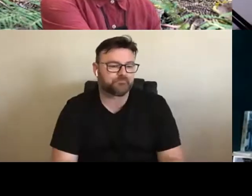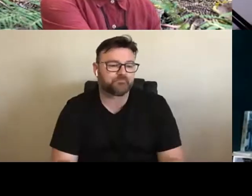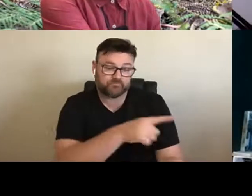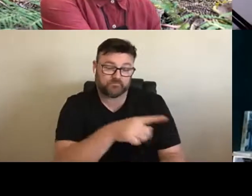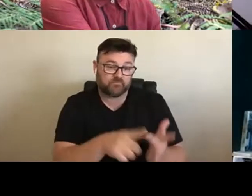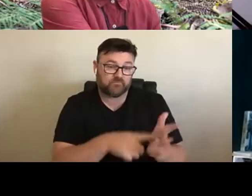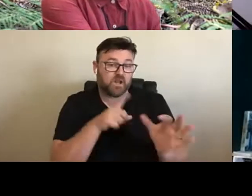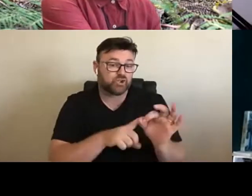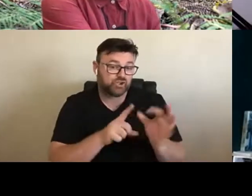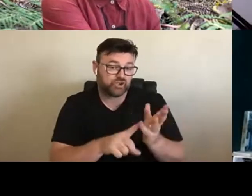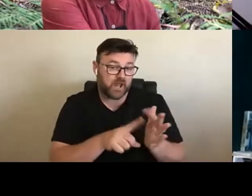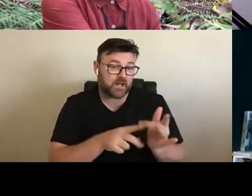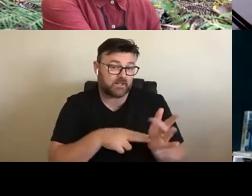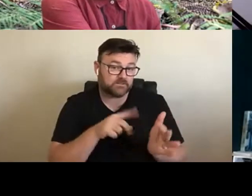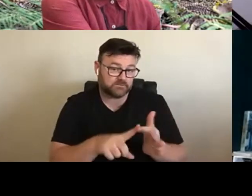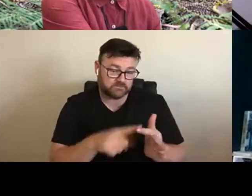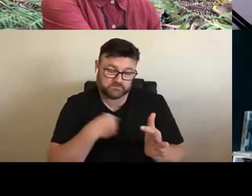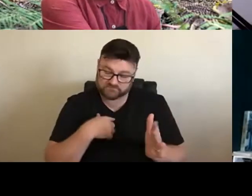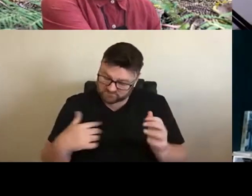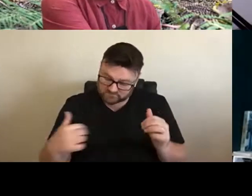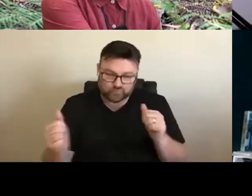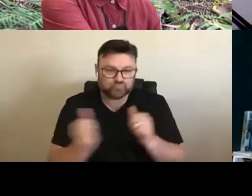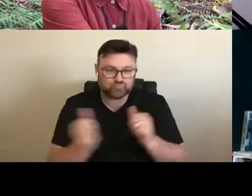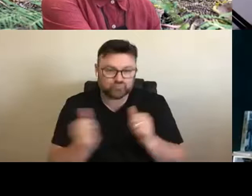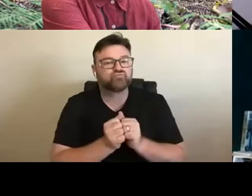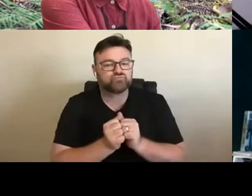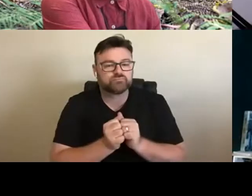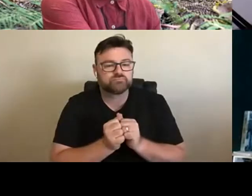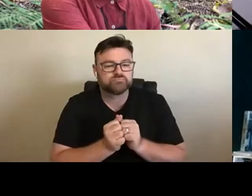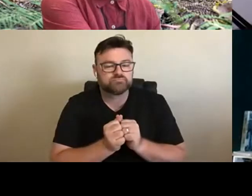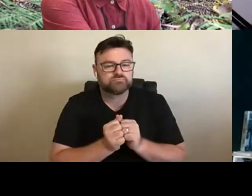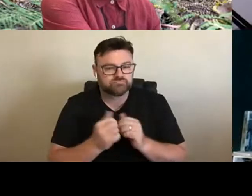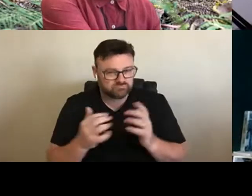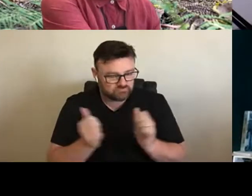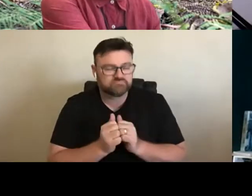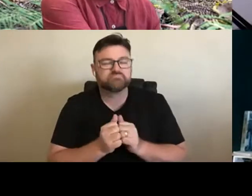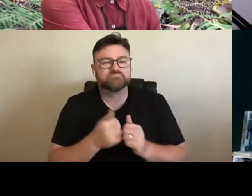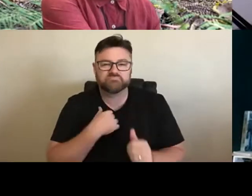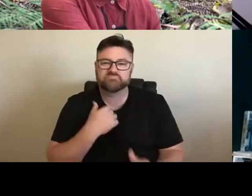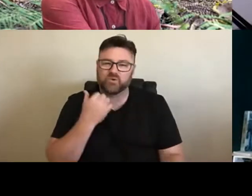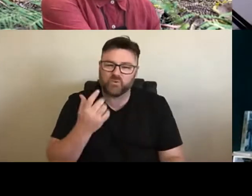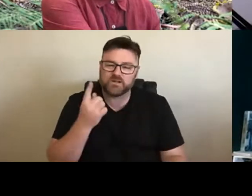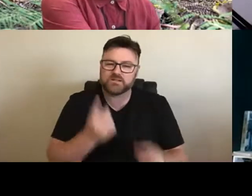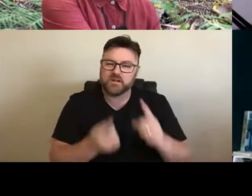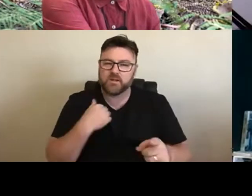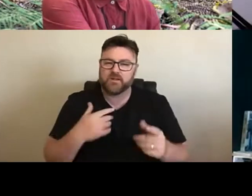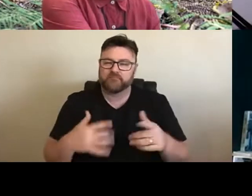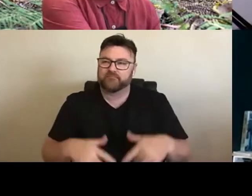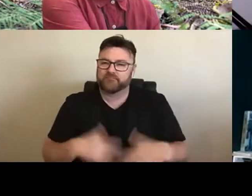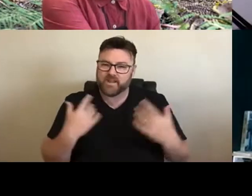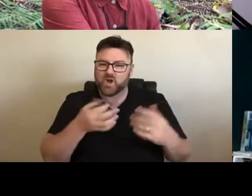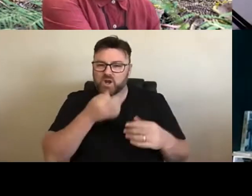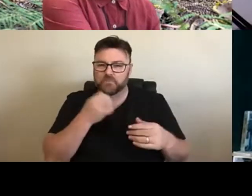with what Gareth was saying there. I always feel I'm one step behind the